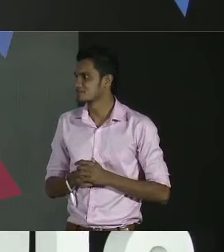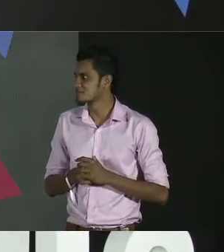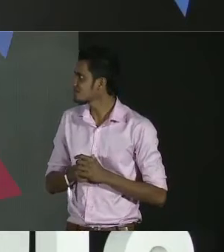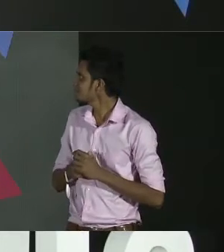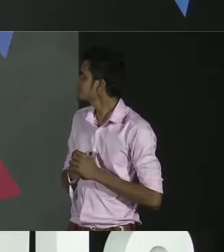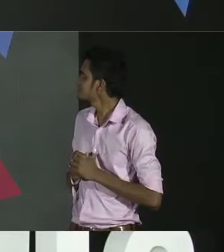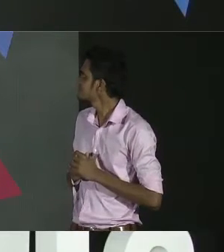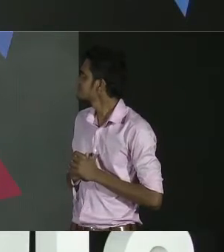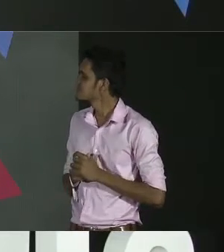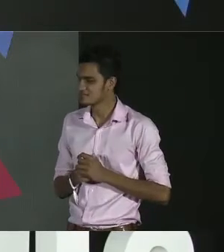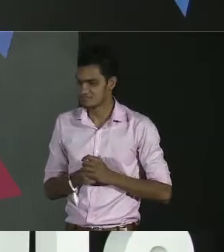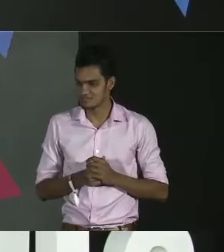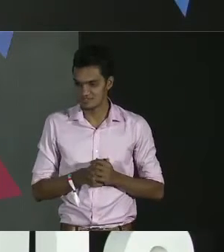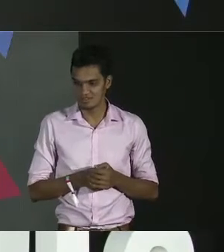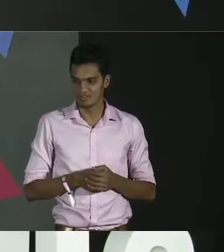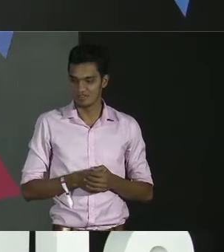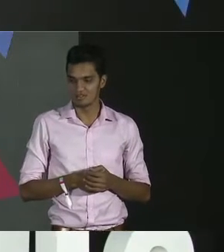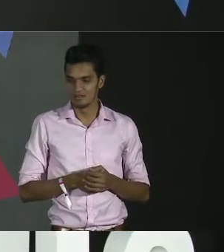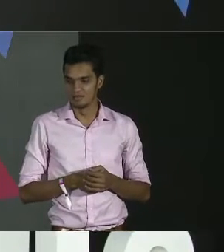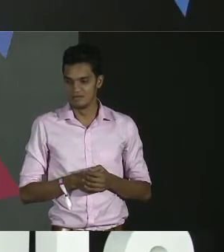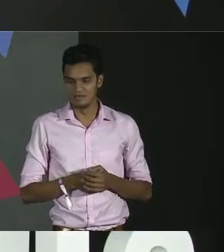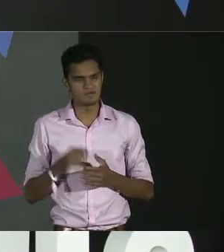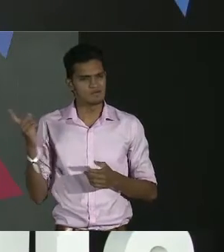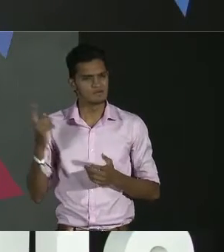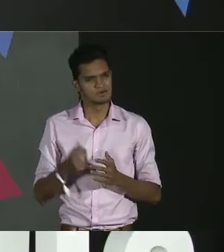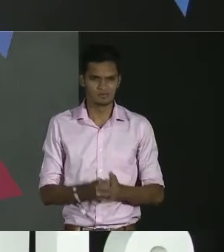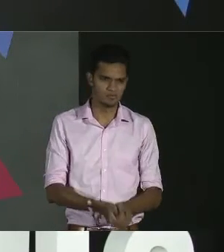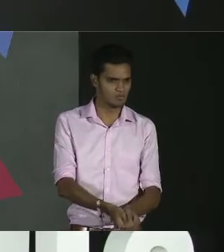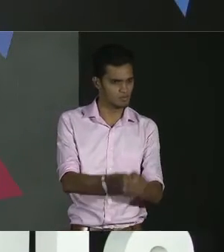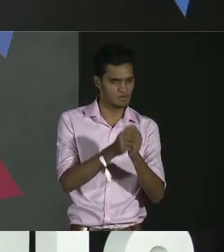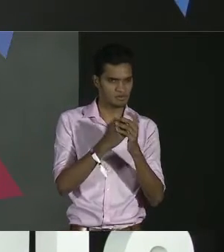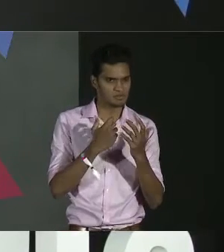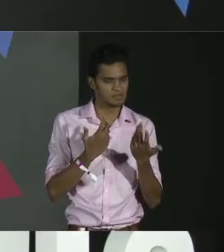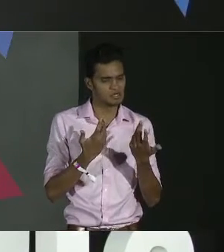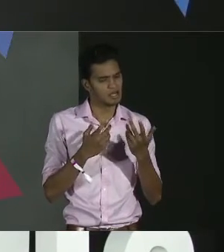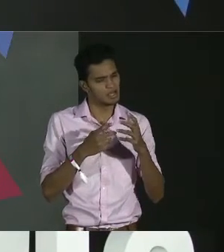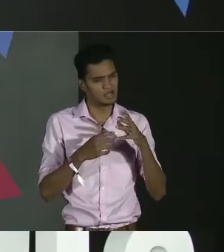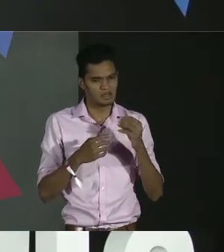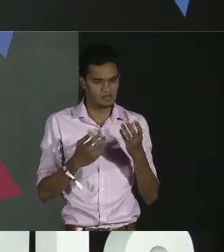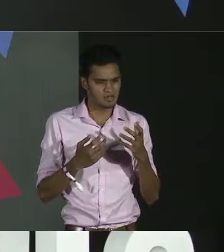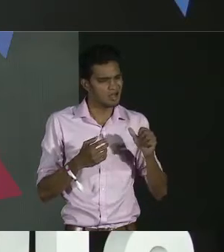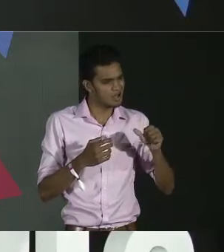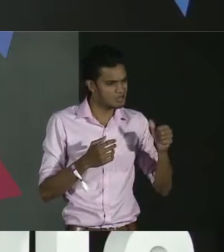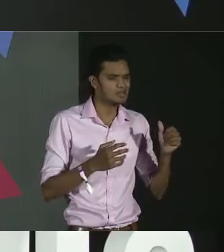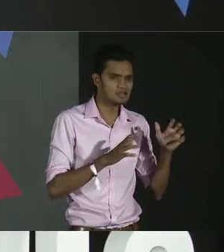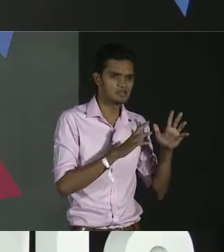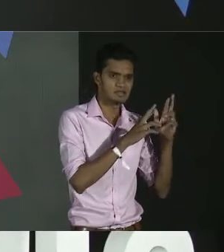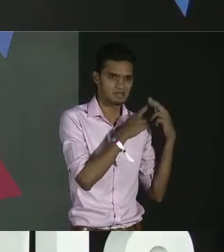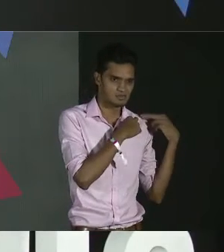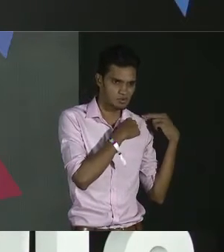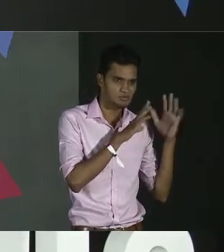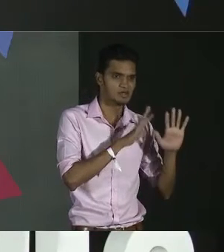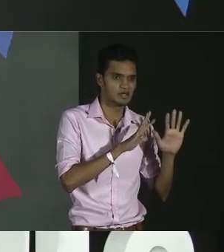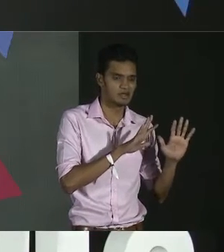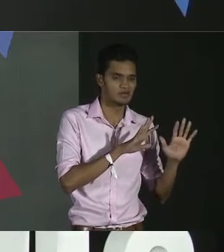as the progress was going on with volleyball, I still worried about how I would handle home responsibilities, work responsibilities, and training for